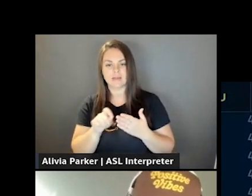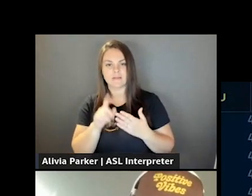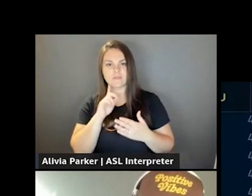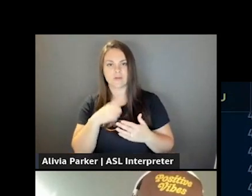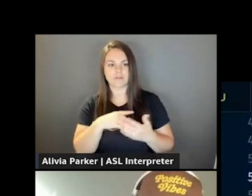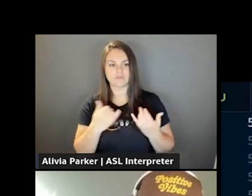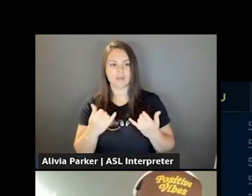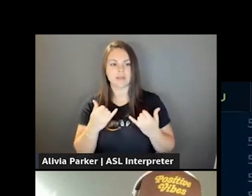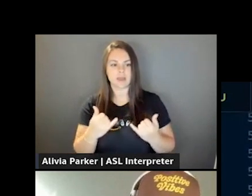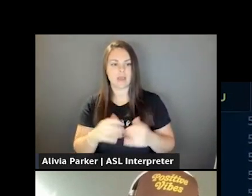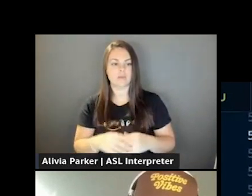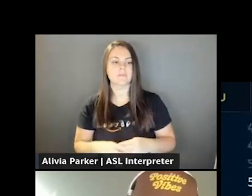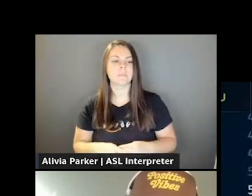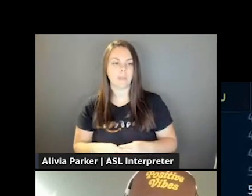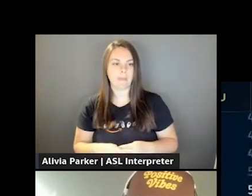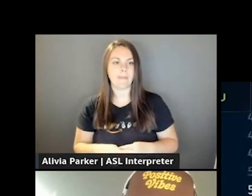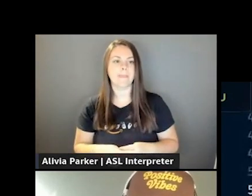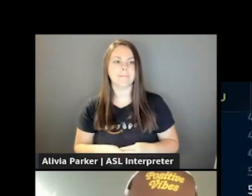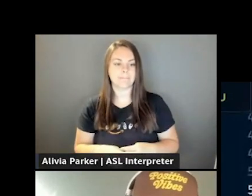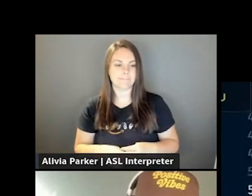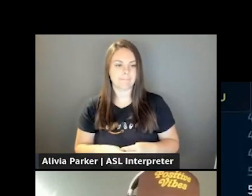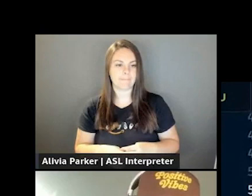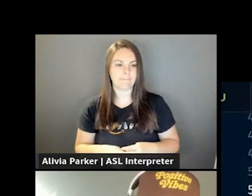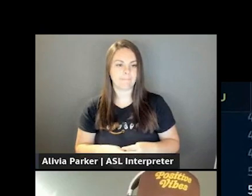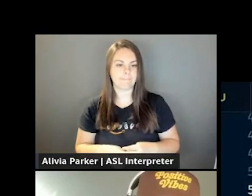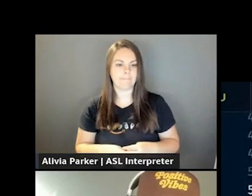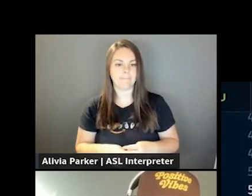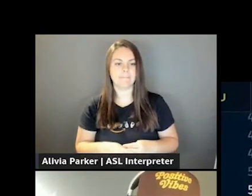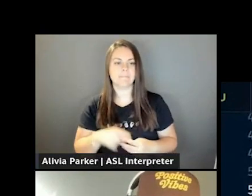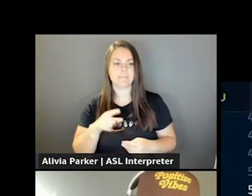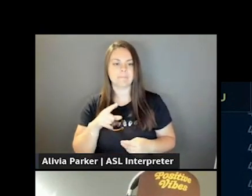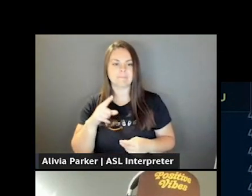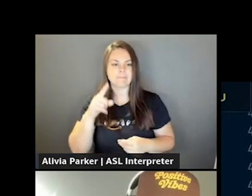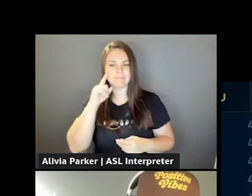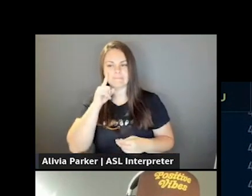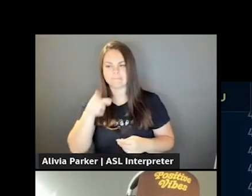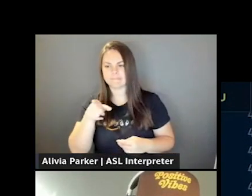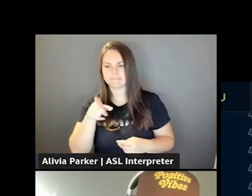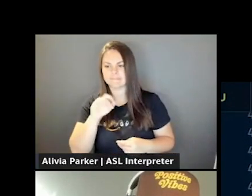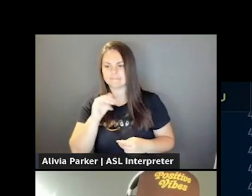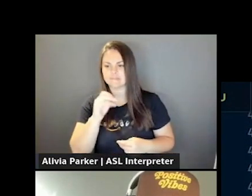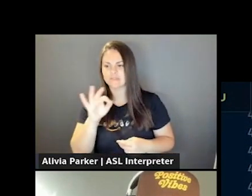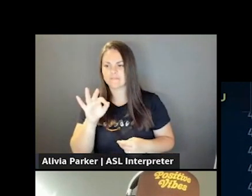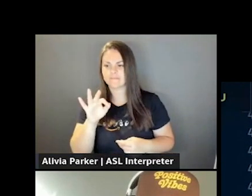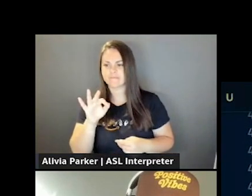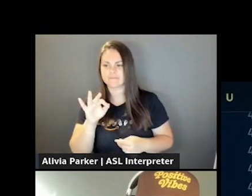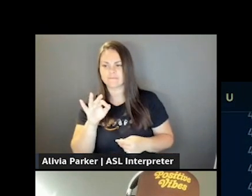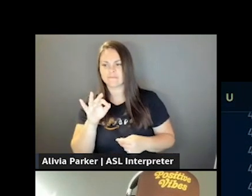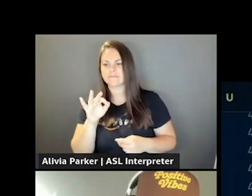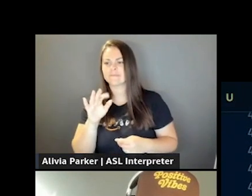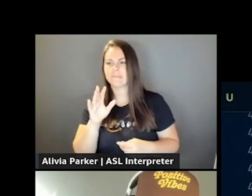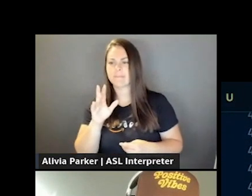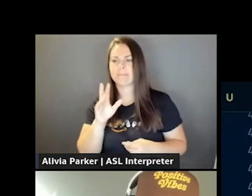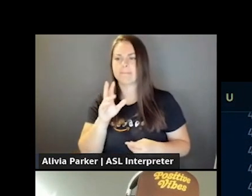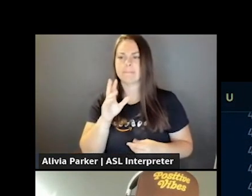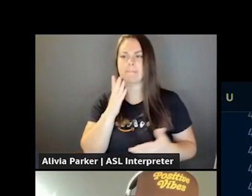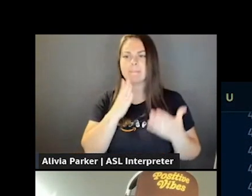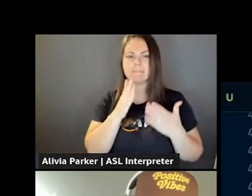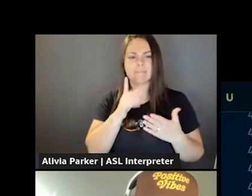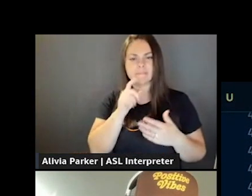Michael. I think you may have had a profile issue, right? Your AWS profile. Maybe you didn't